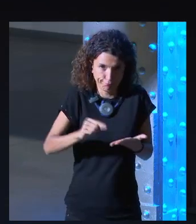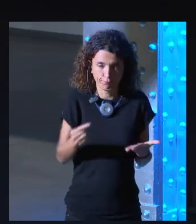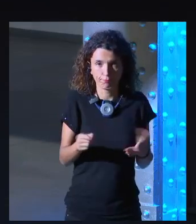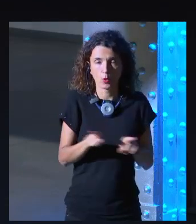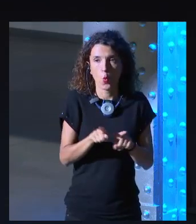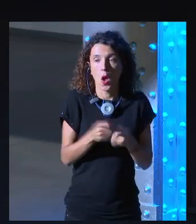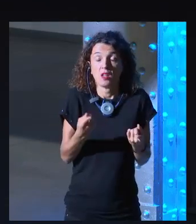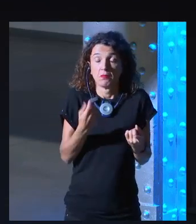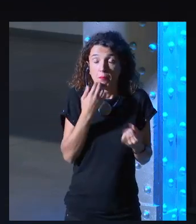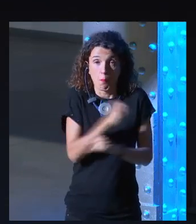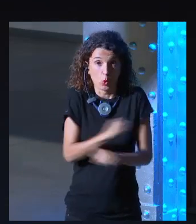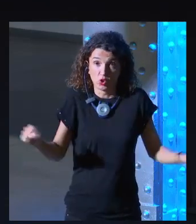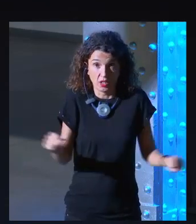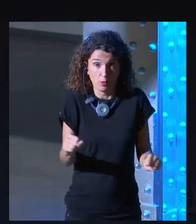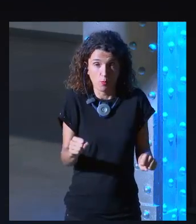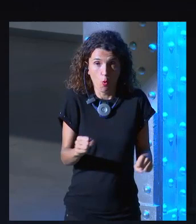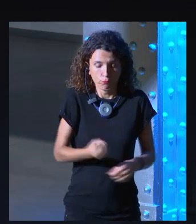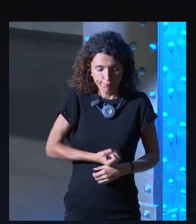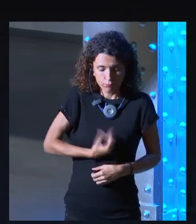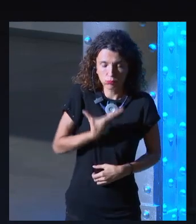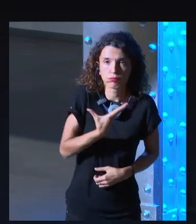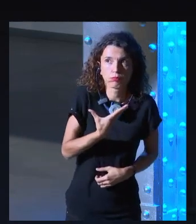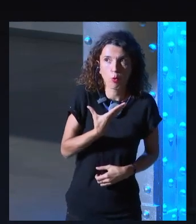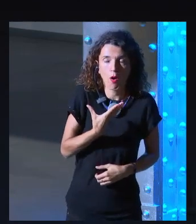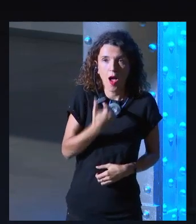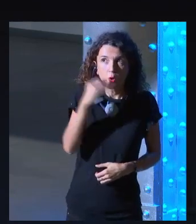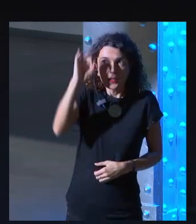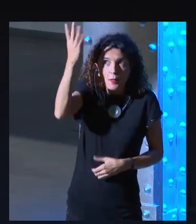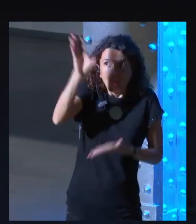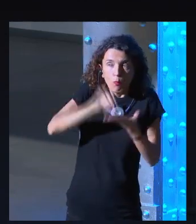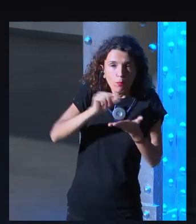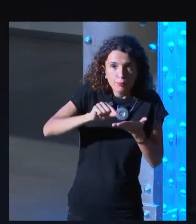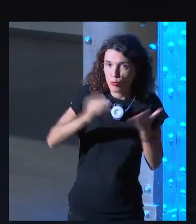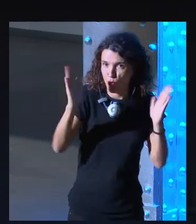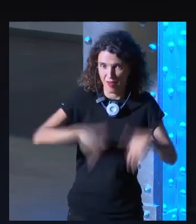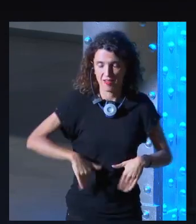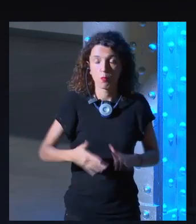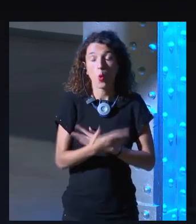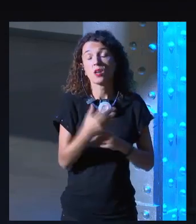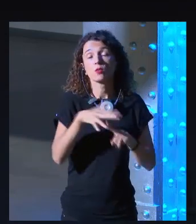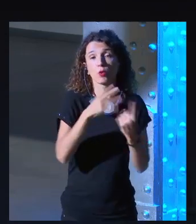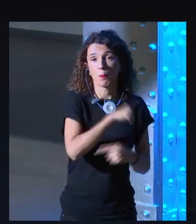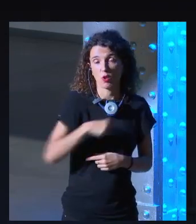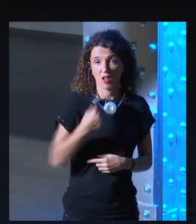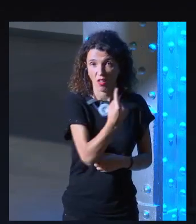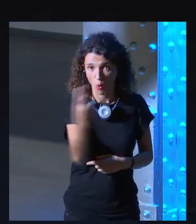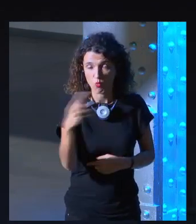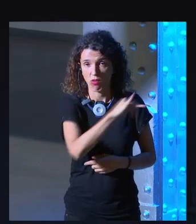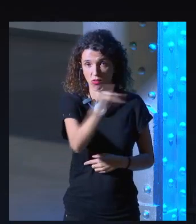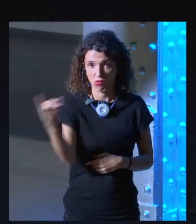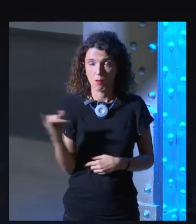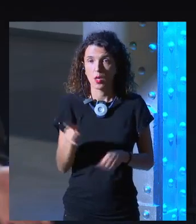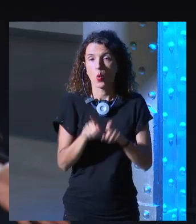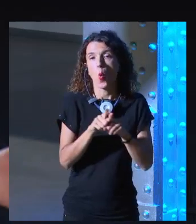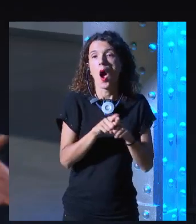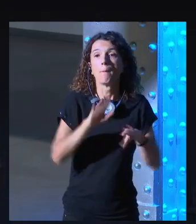inspiration. So I don't know what you know. Everybody's personal circumstances are different. Not everyone can say, oh, I'll write every morning